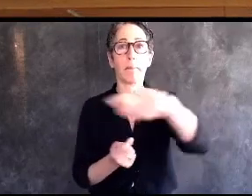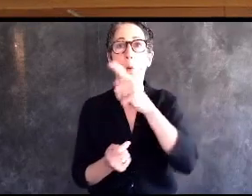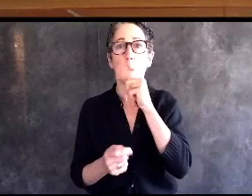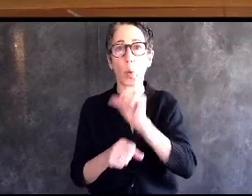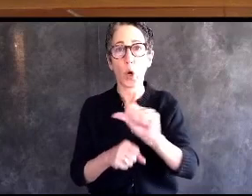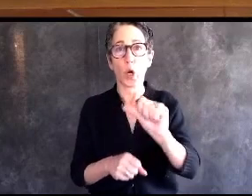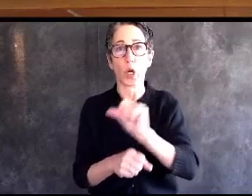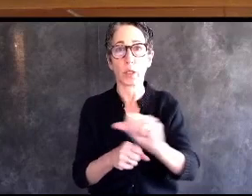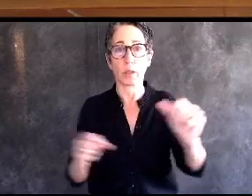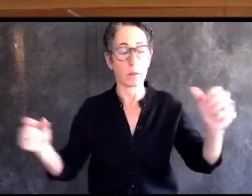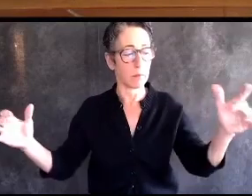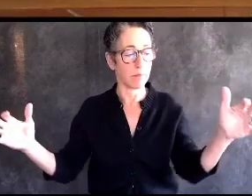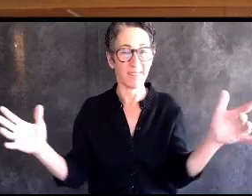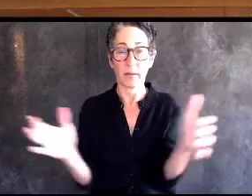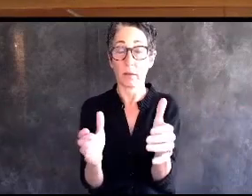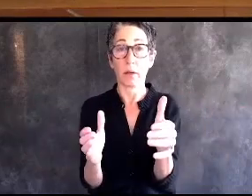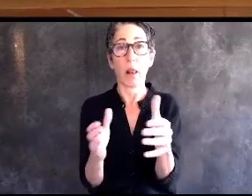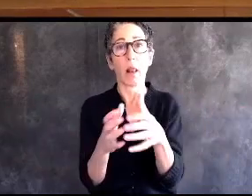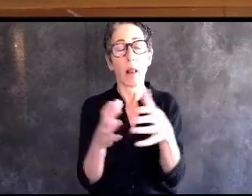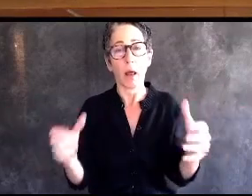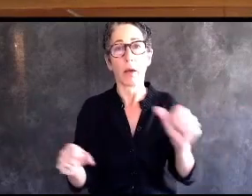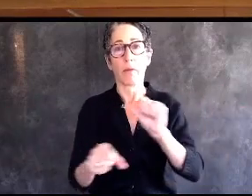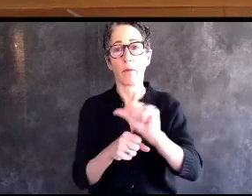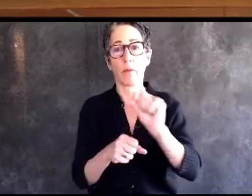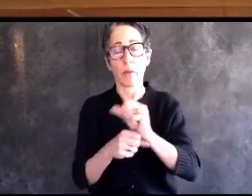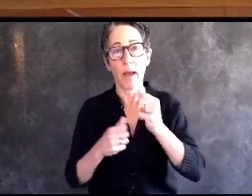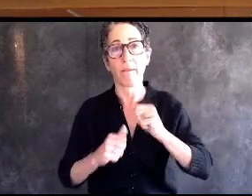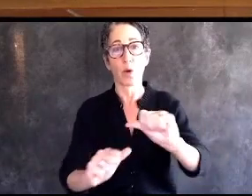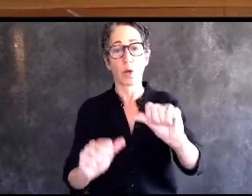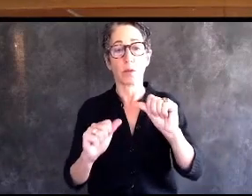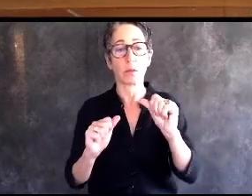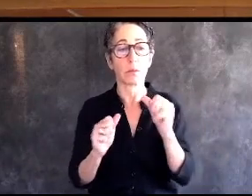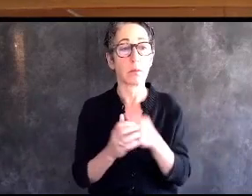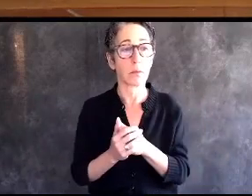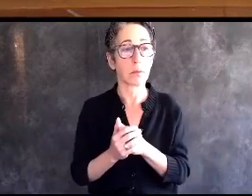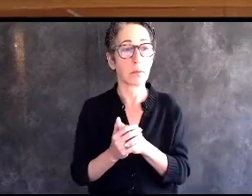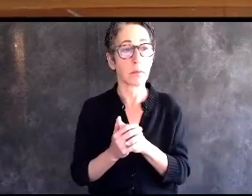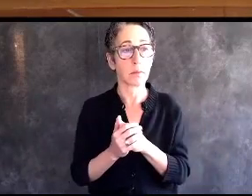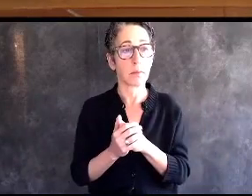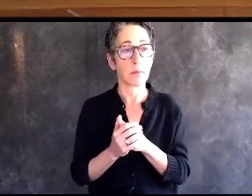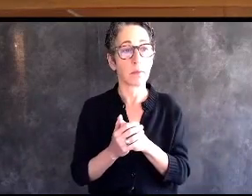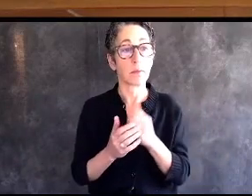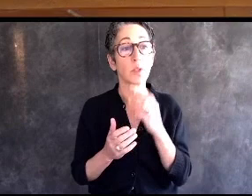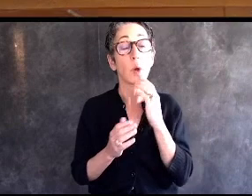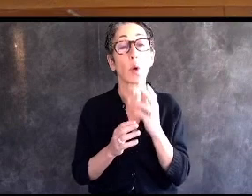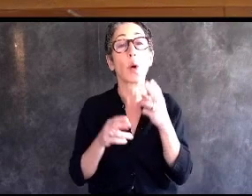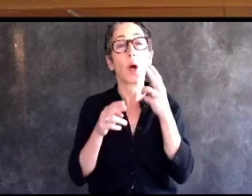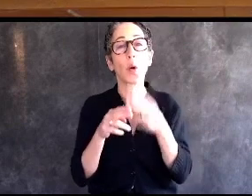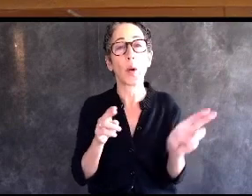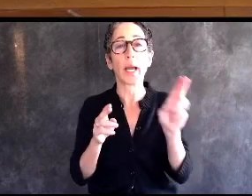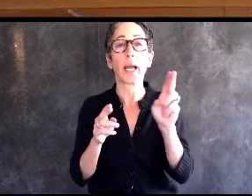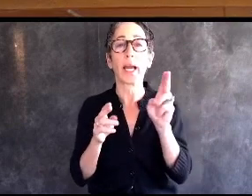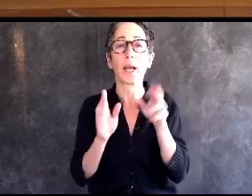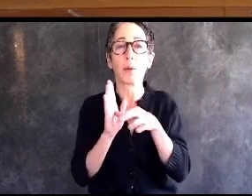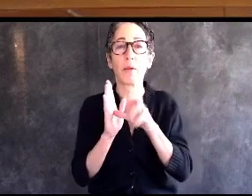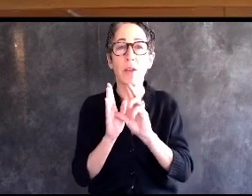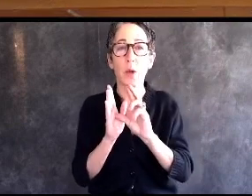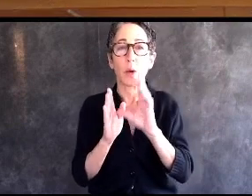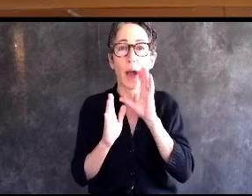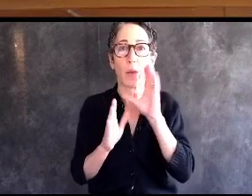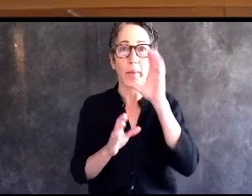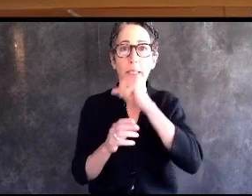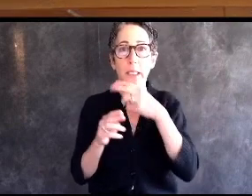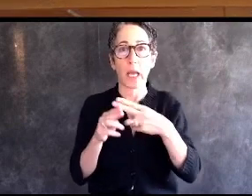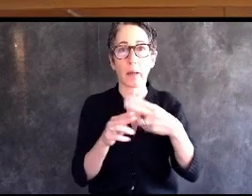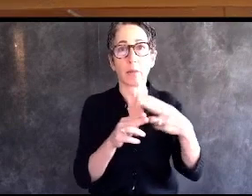village. And we have really had an extraordinary effort by a group, and I'm just gonna do a quick run through, and I'm probably gonna miss somebody,